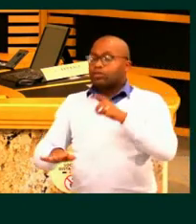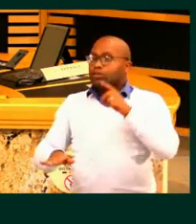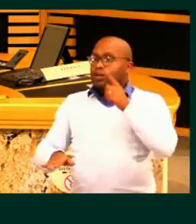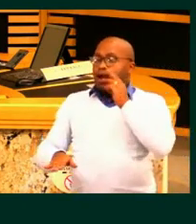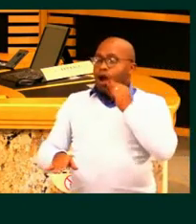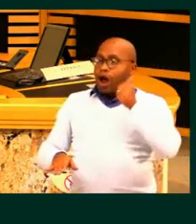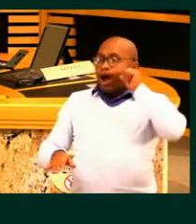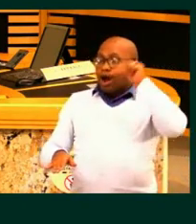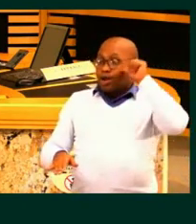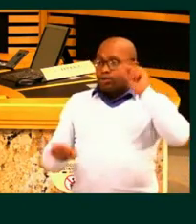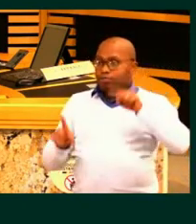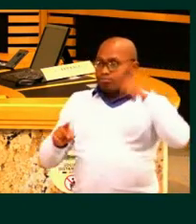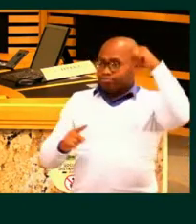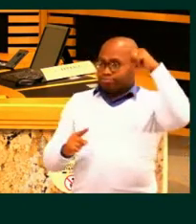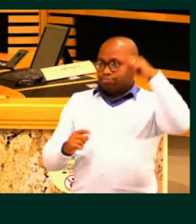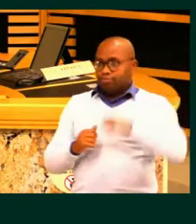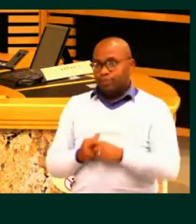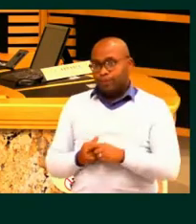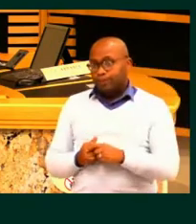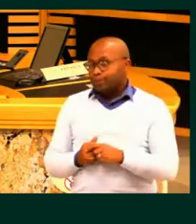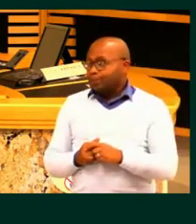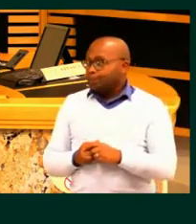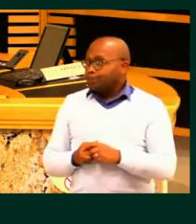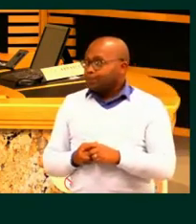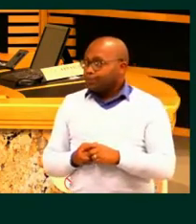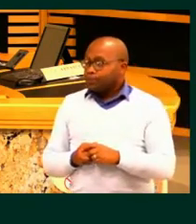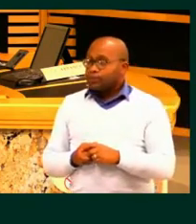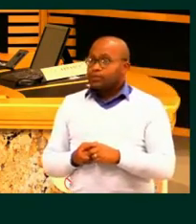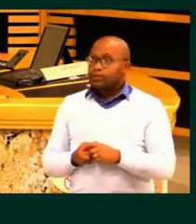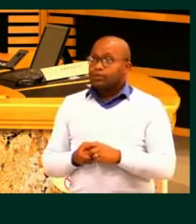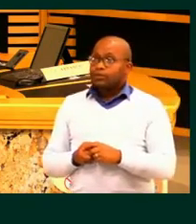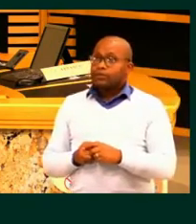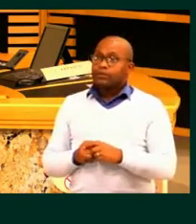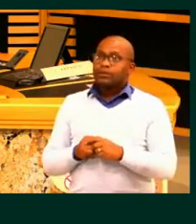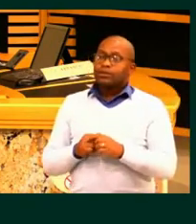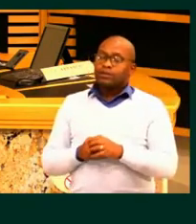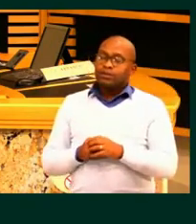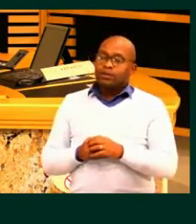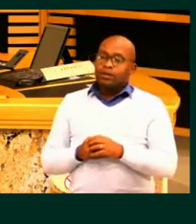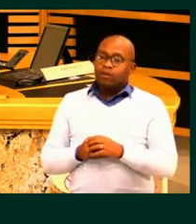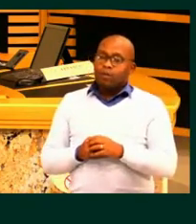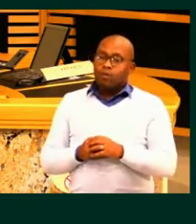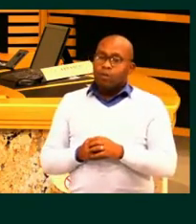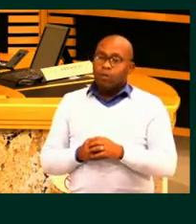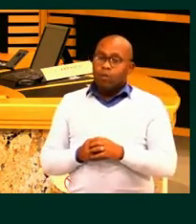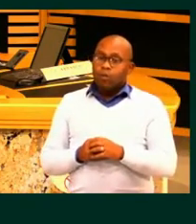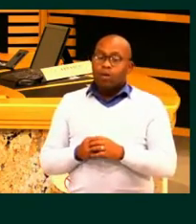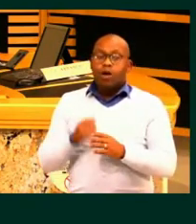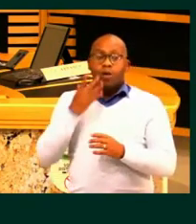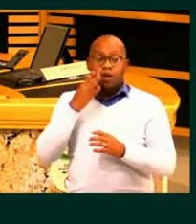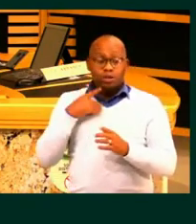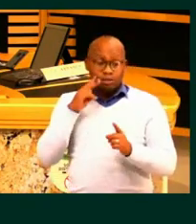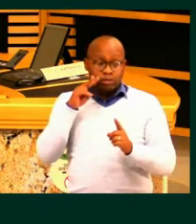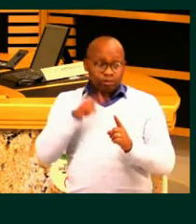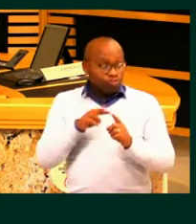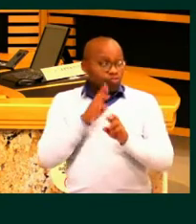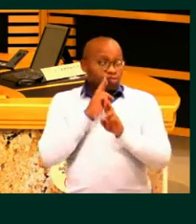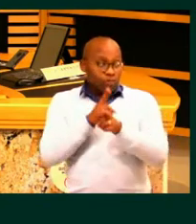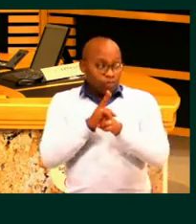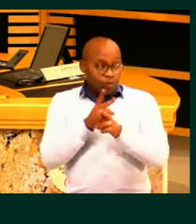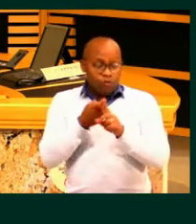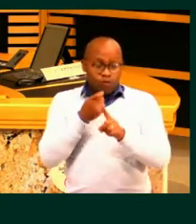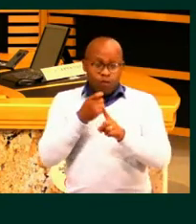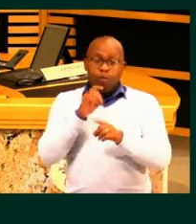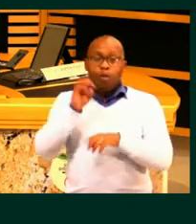further 110 cases honorable Deputy speaker involved attempted rape according to a report received in October of